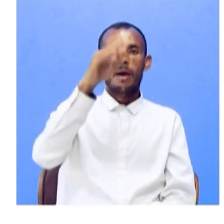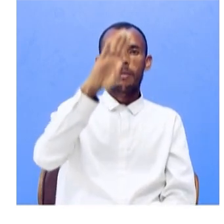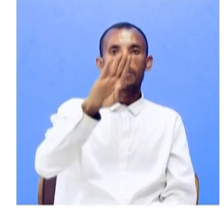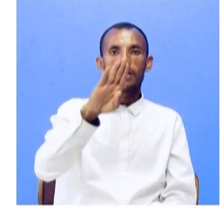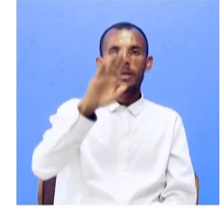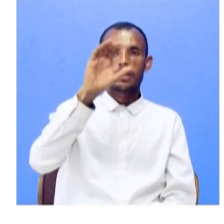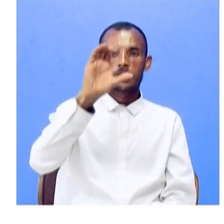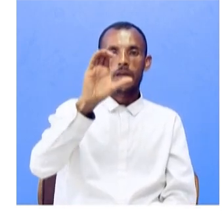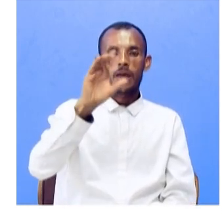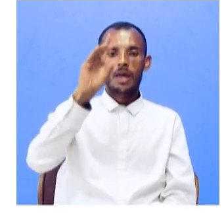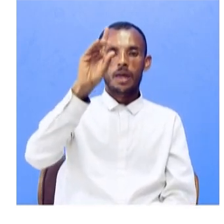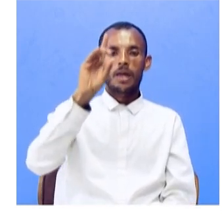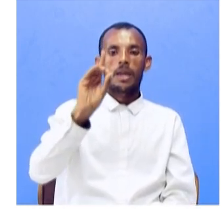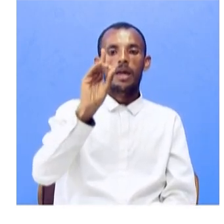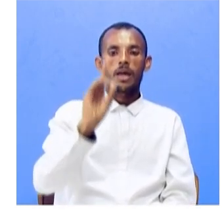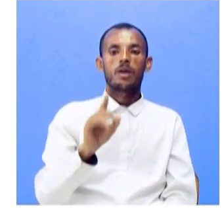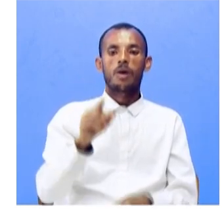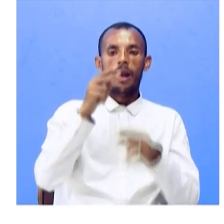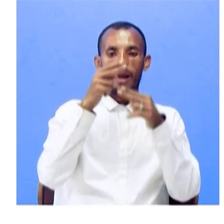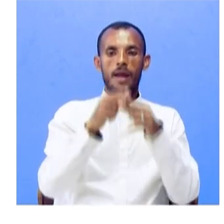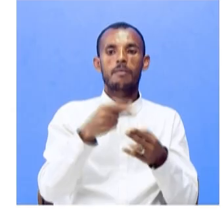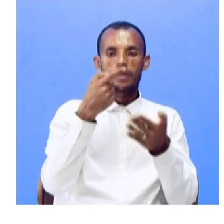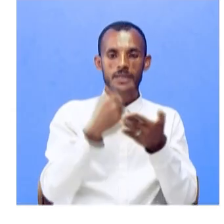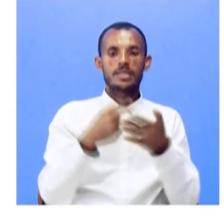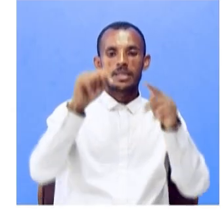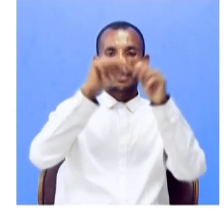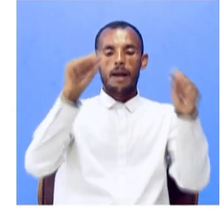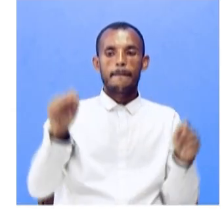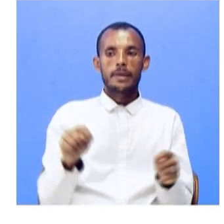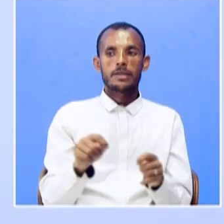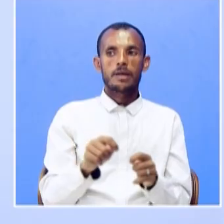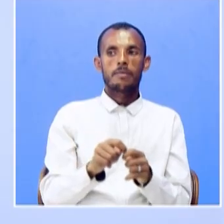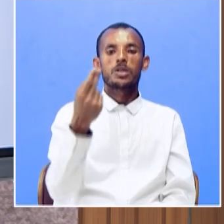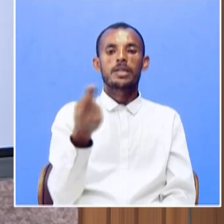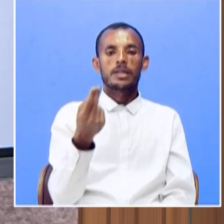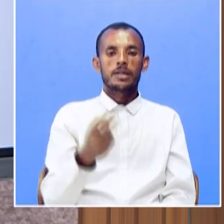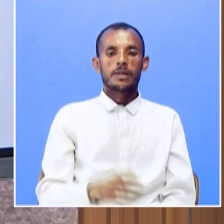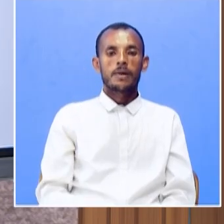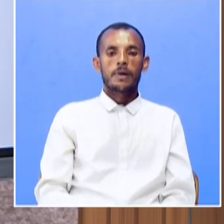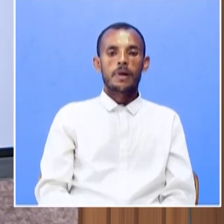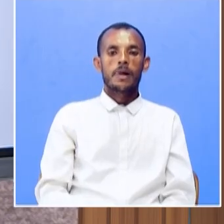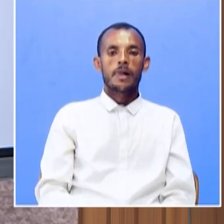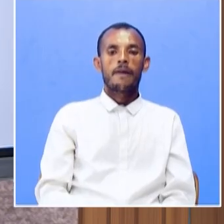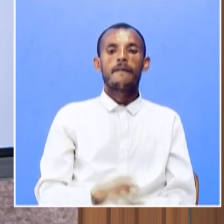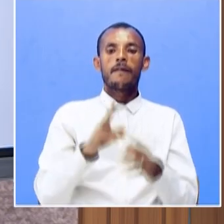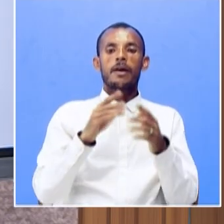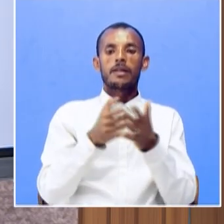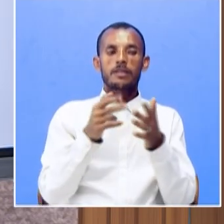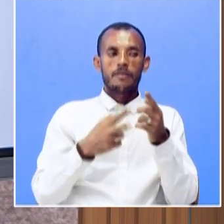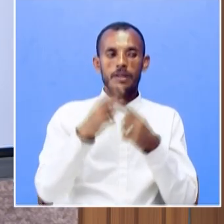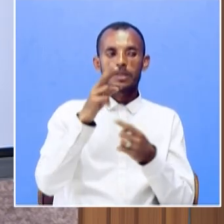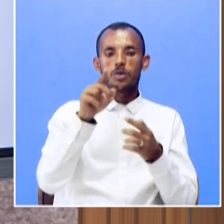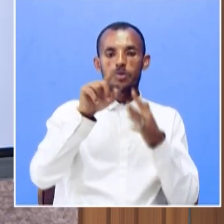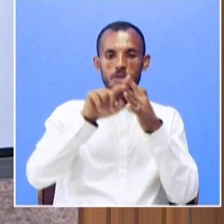C, D. You can name this trapezium using its vertices, and you